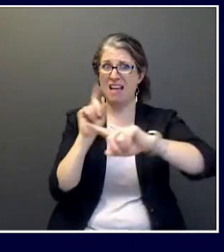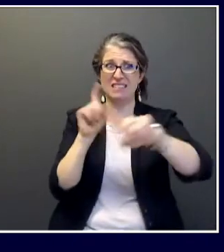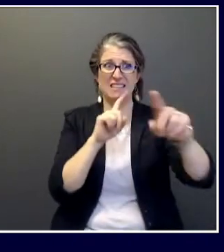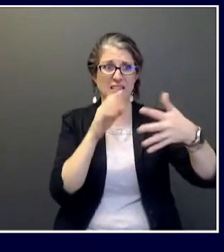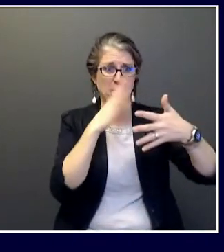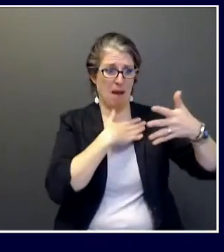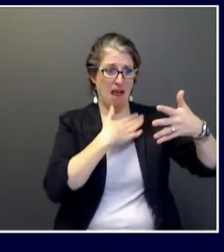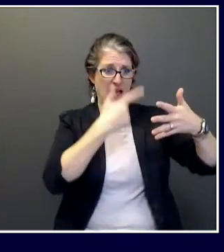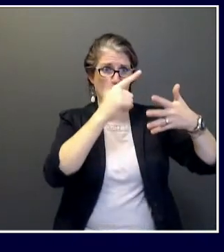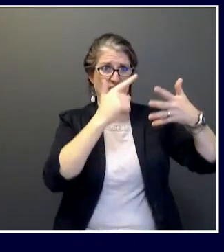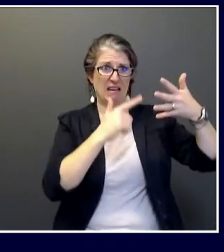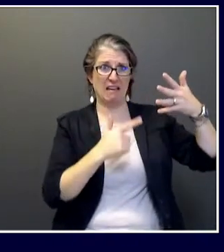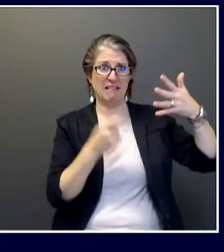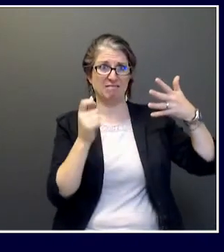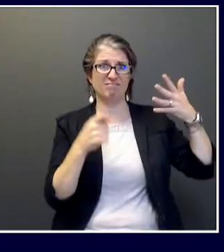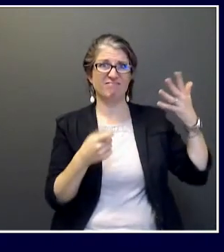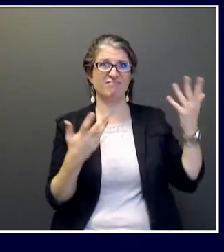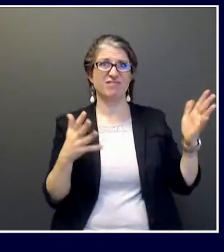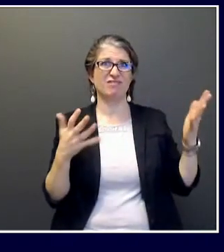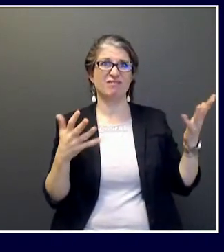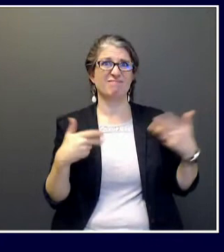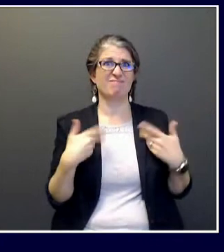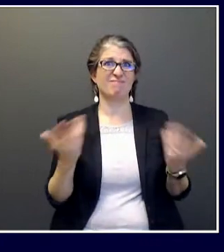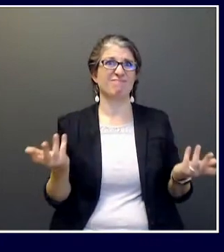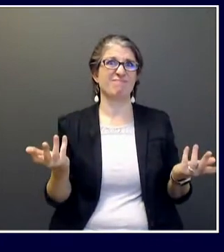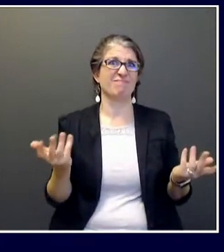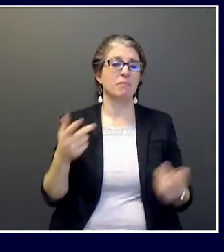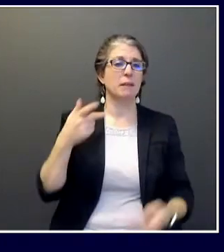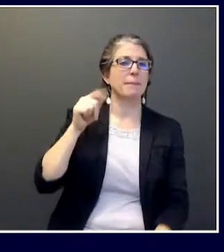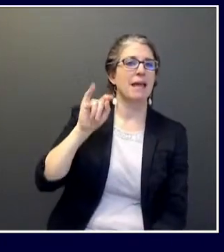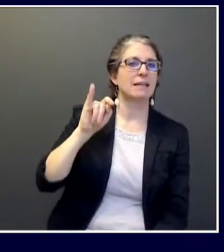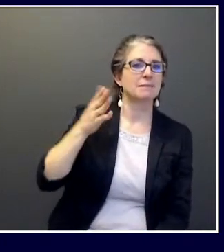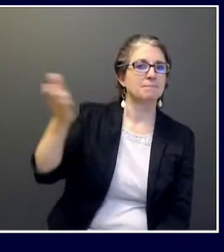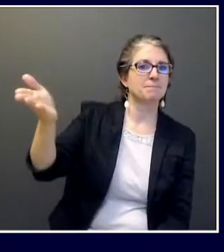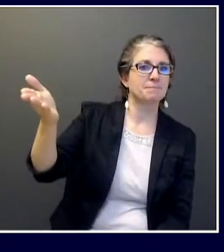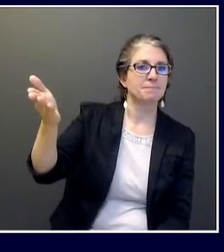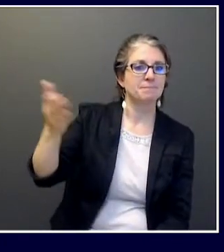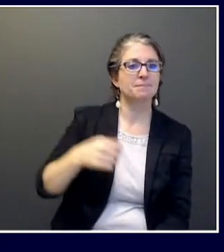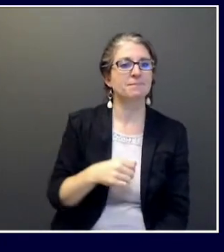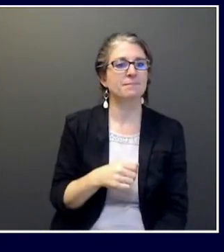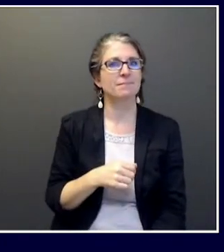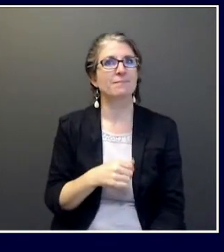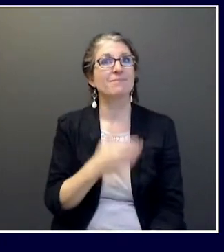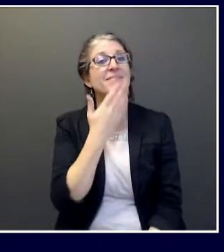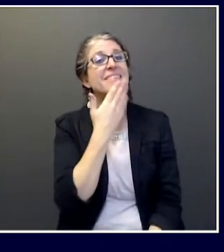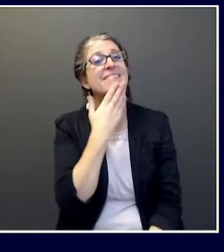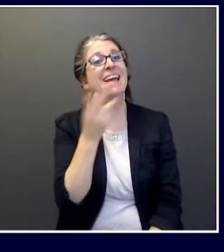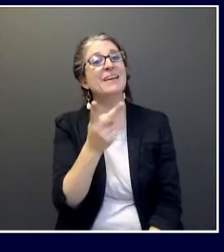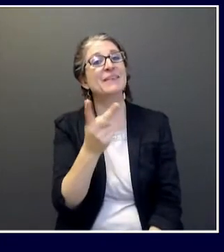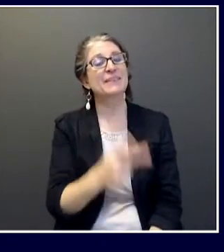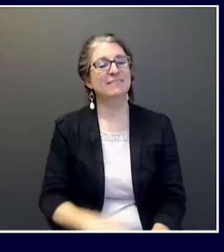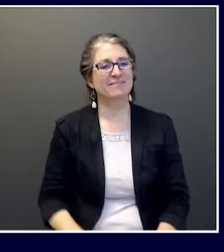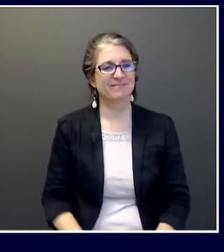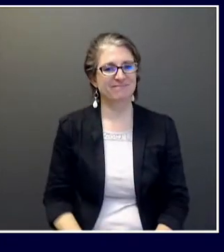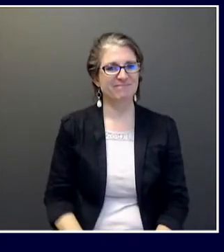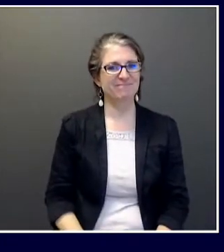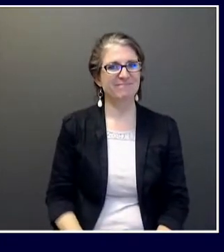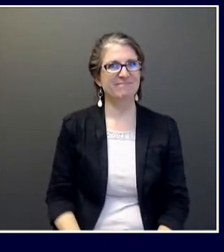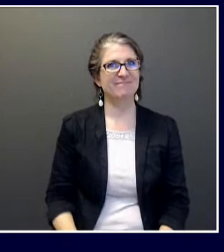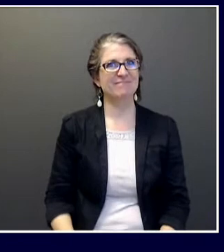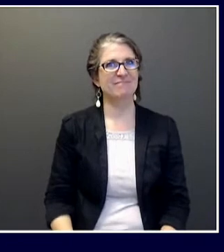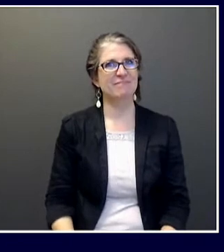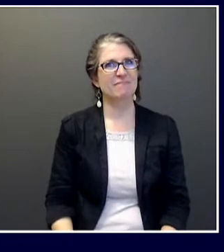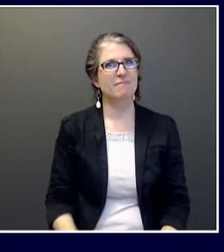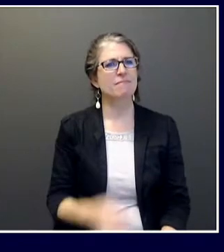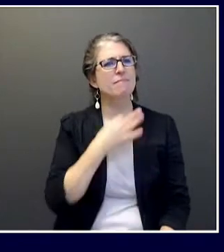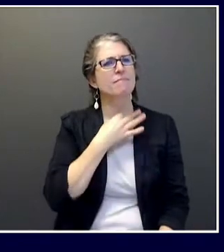And Patty White. Thanks very much, Dr. Shah and Commissioner Lambrou. Can you just talk a little bit about why we're seeing an increase in